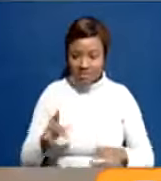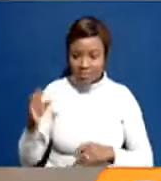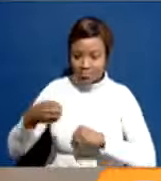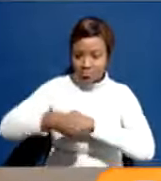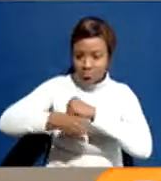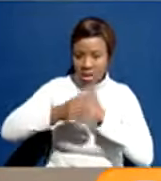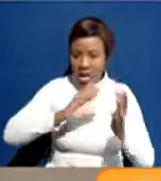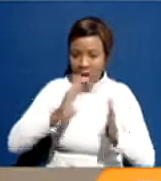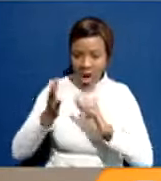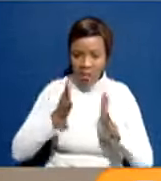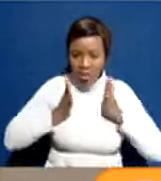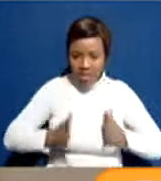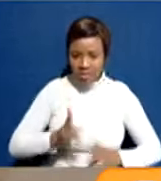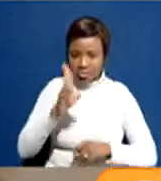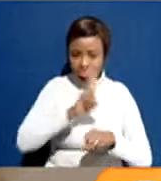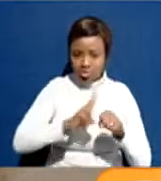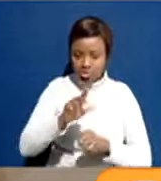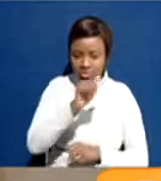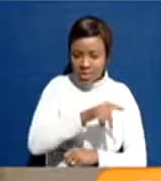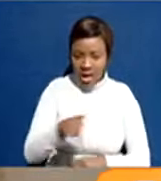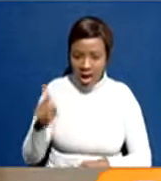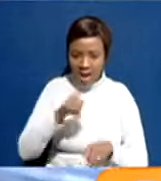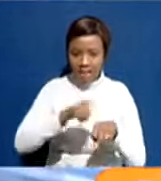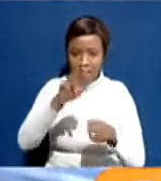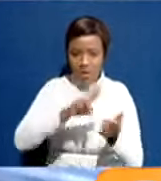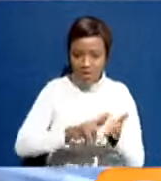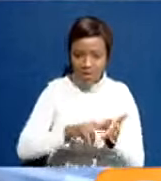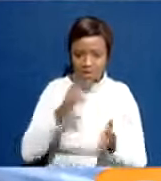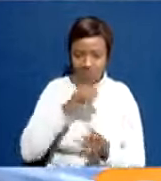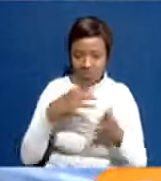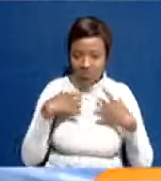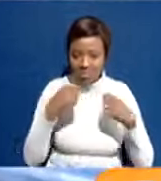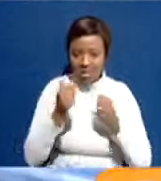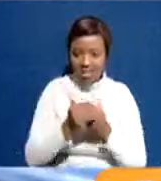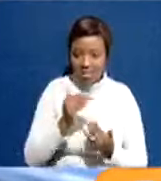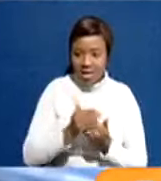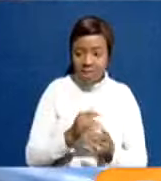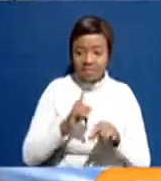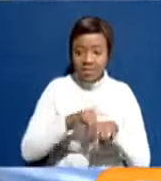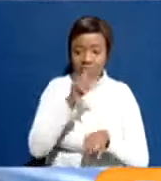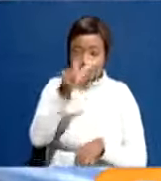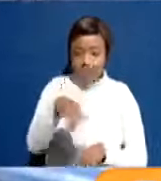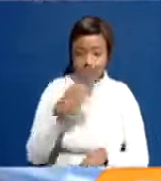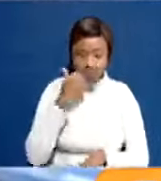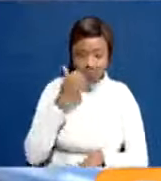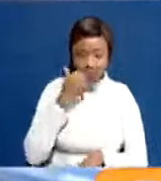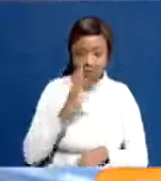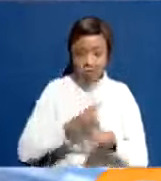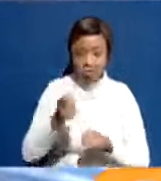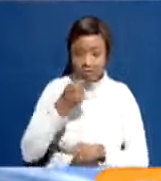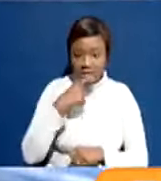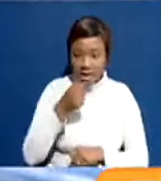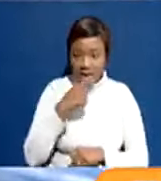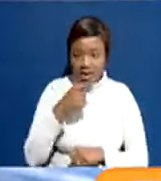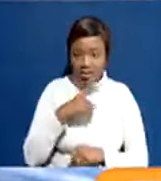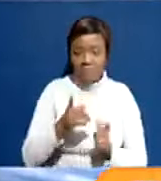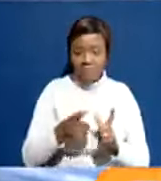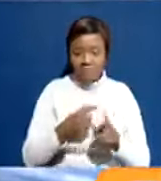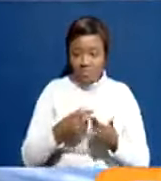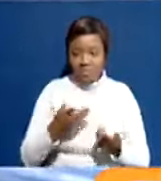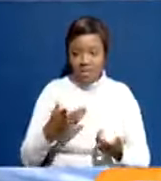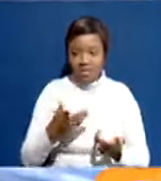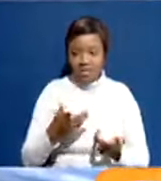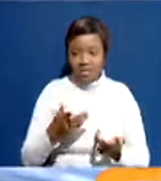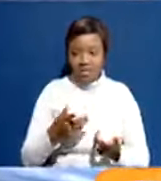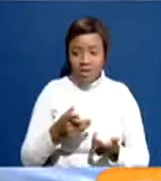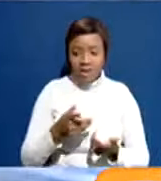app once he has been registered by a healthcare worker. Now, when the patient takes the drug, now these drugs are supposed to be here. So what the